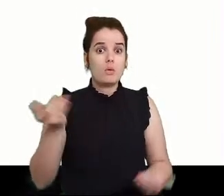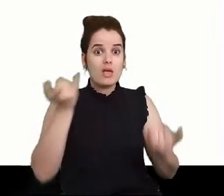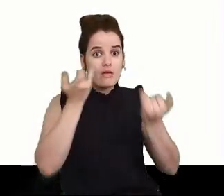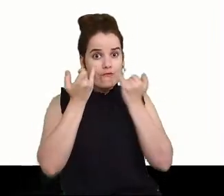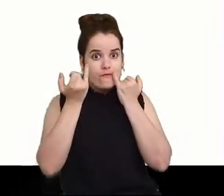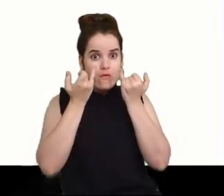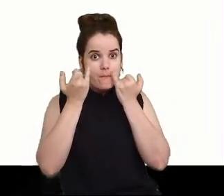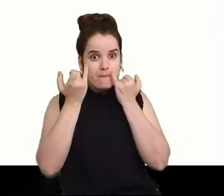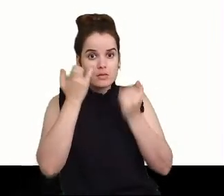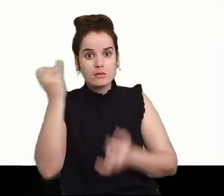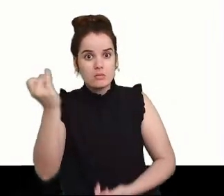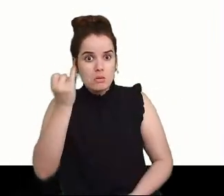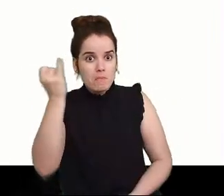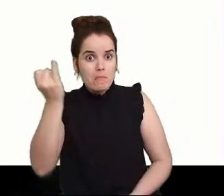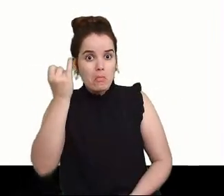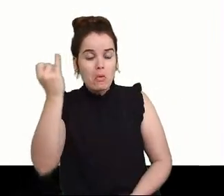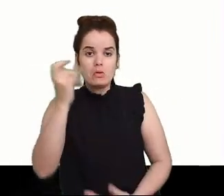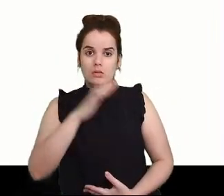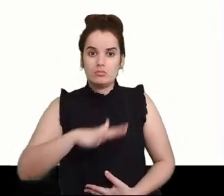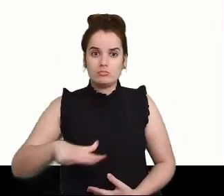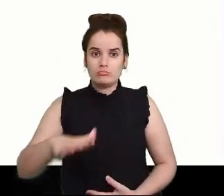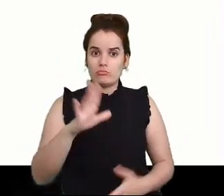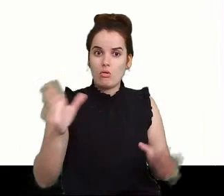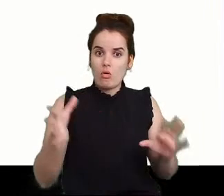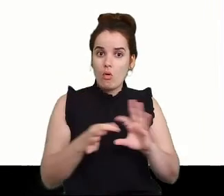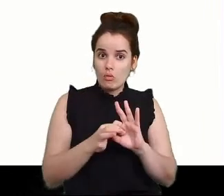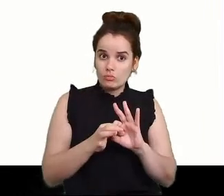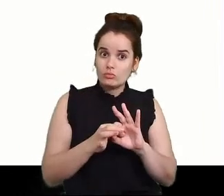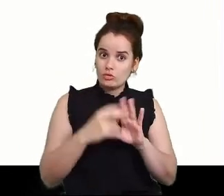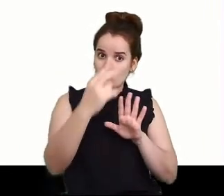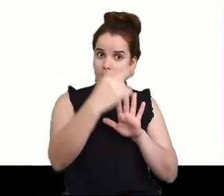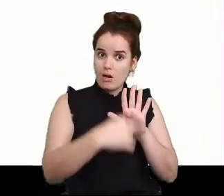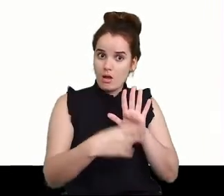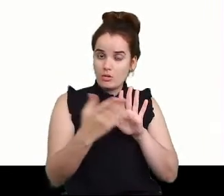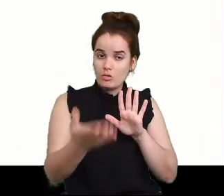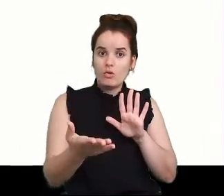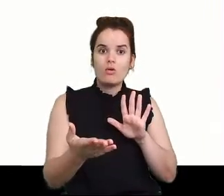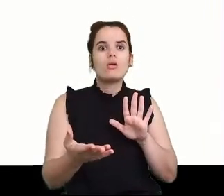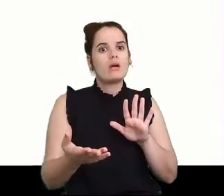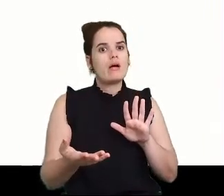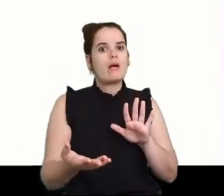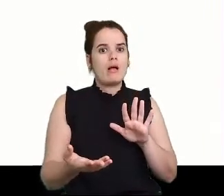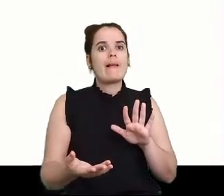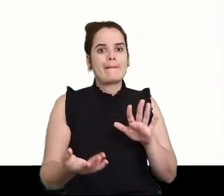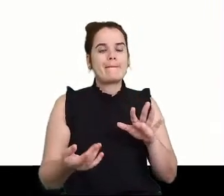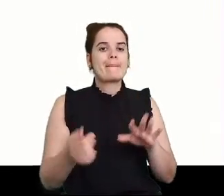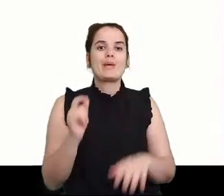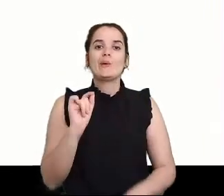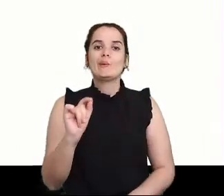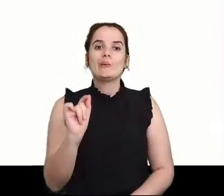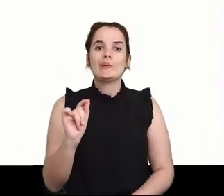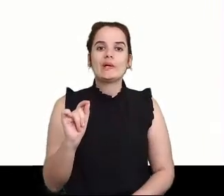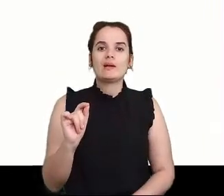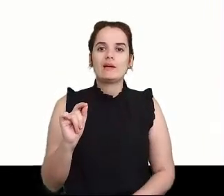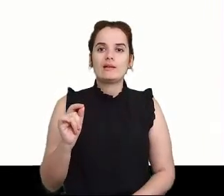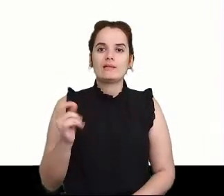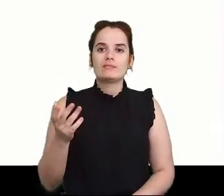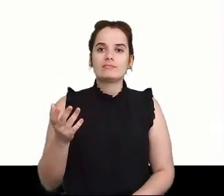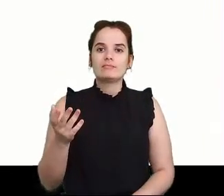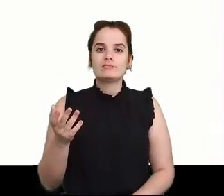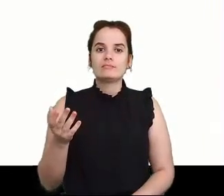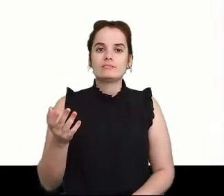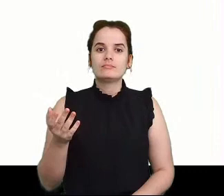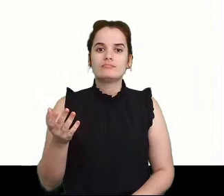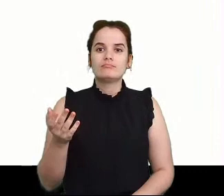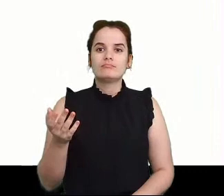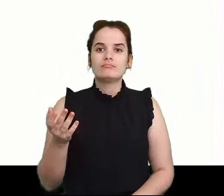this here is doing is reading out the tick marks. So again, something that would not be